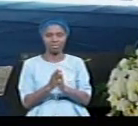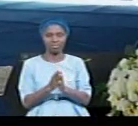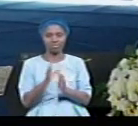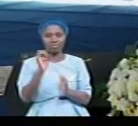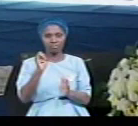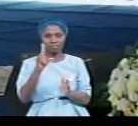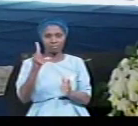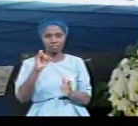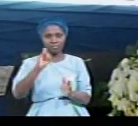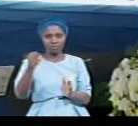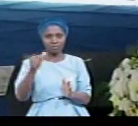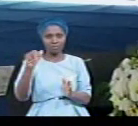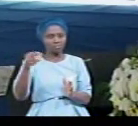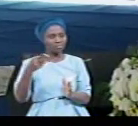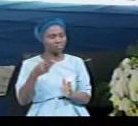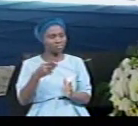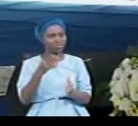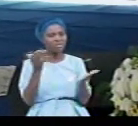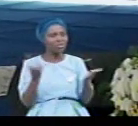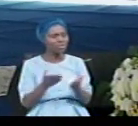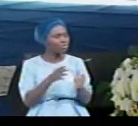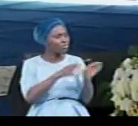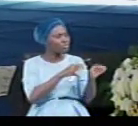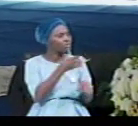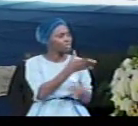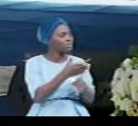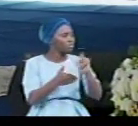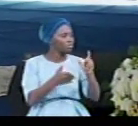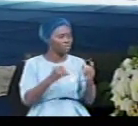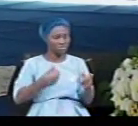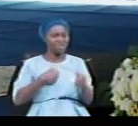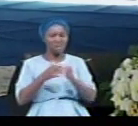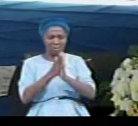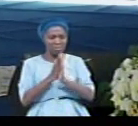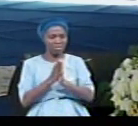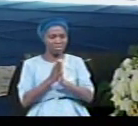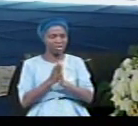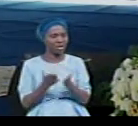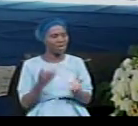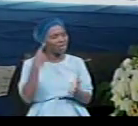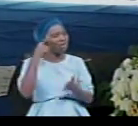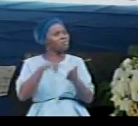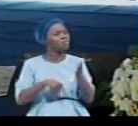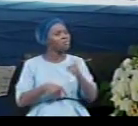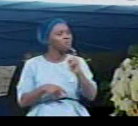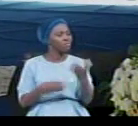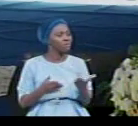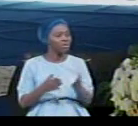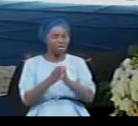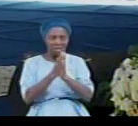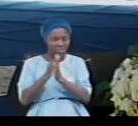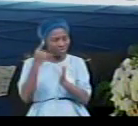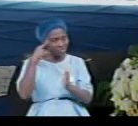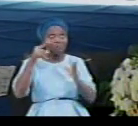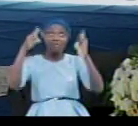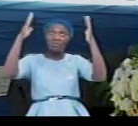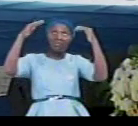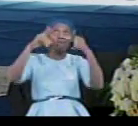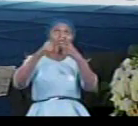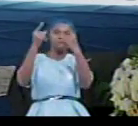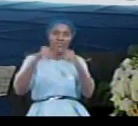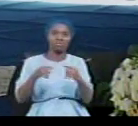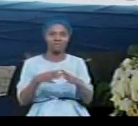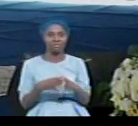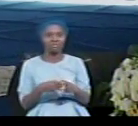praying. What are you praying for? I'm praying for rain. Are you not tired? You are there, and you've